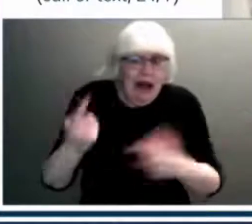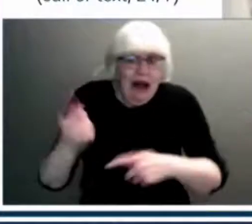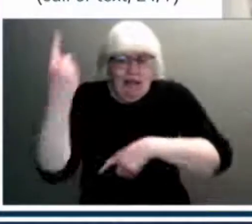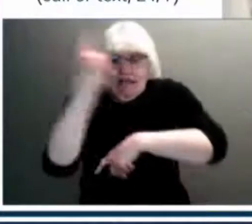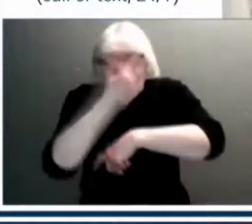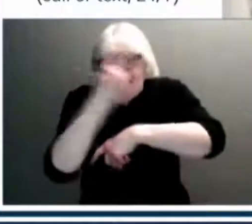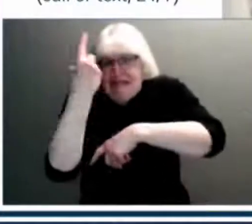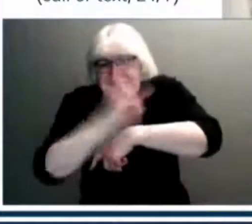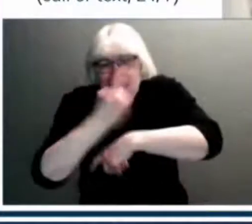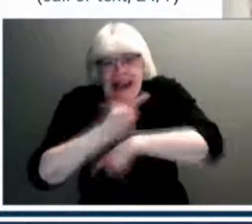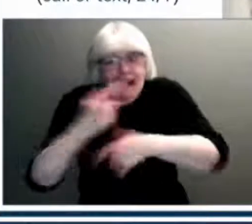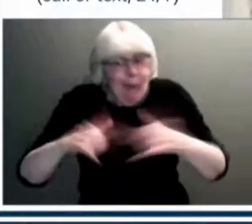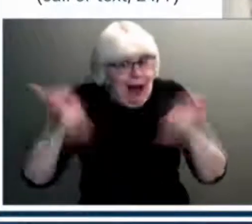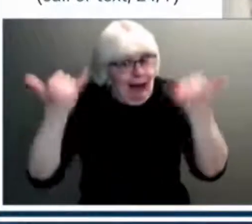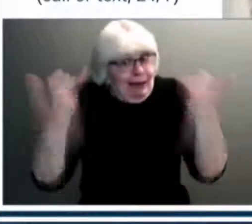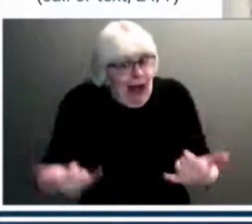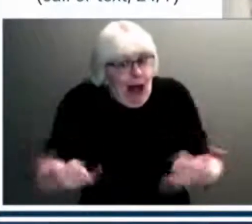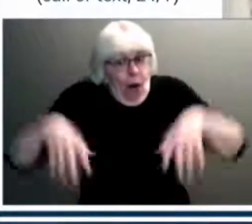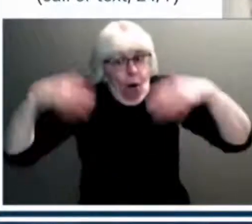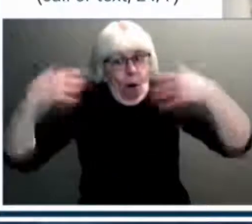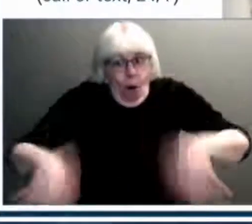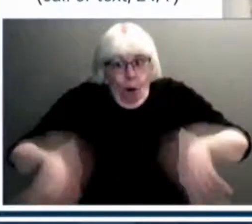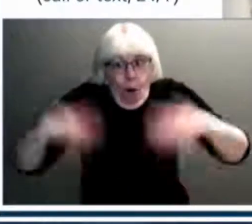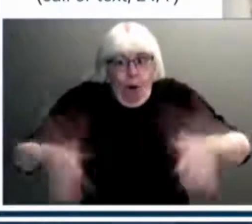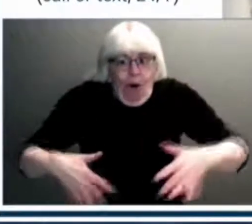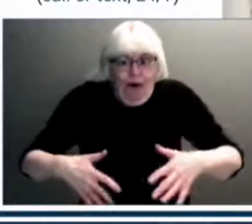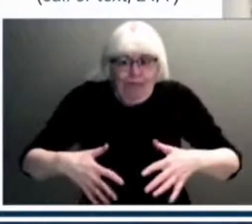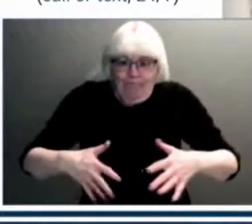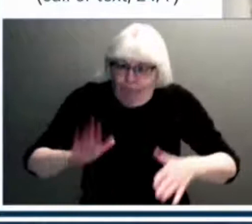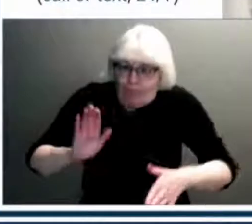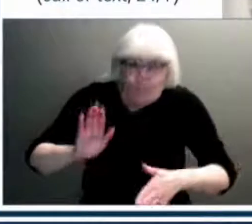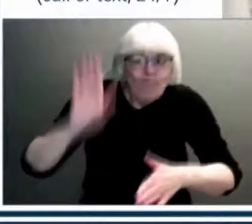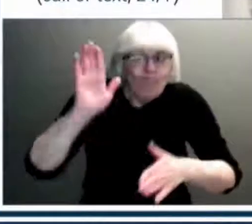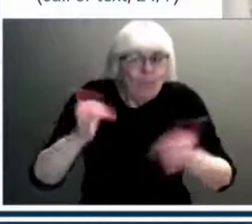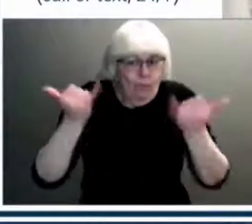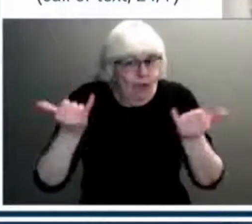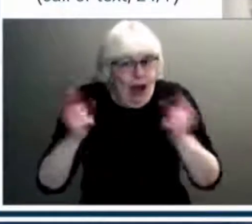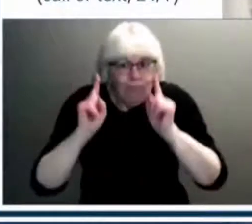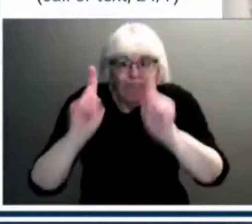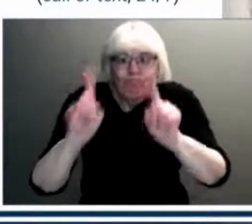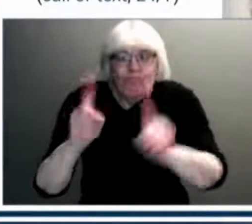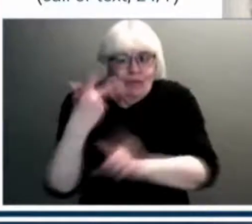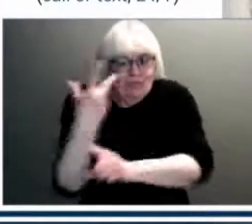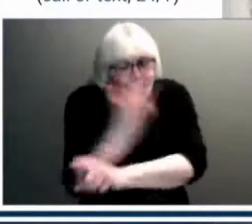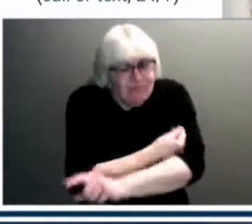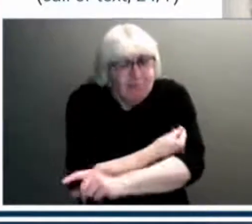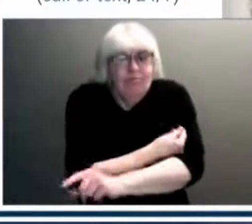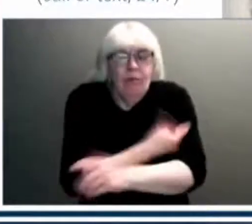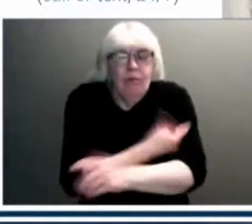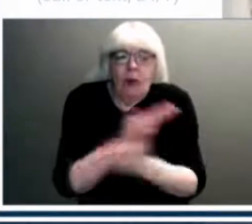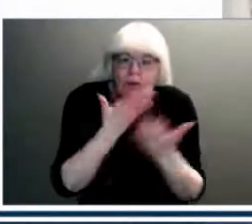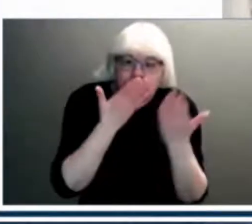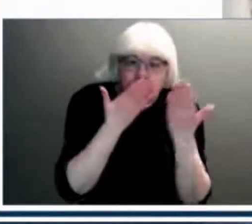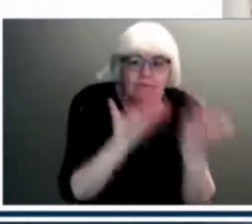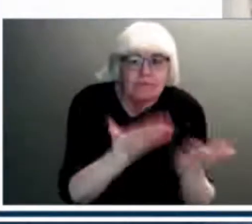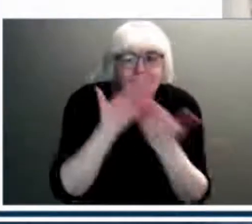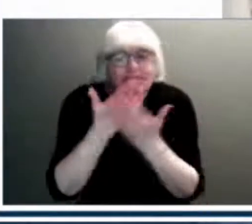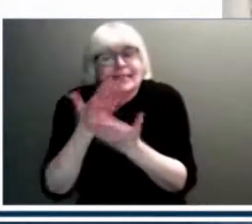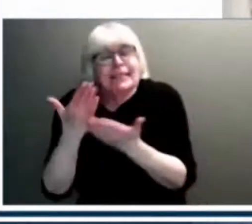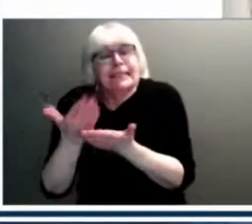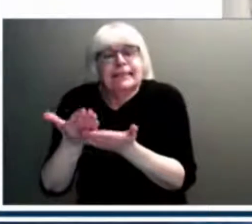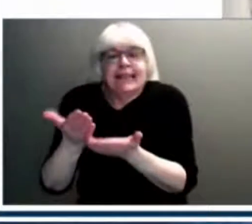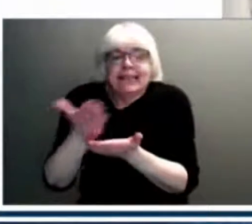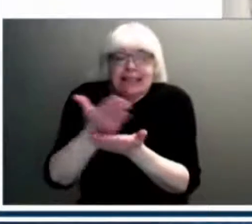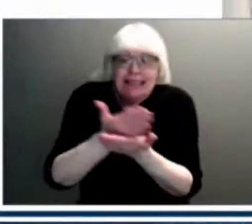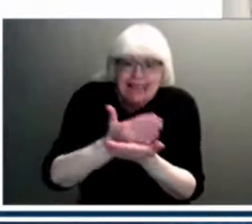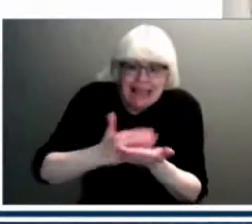who have stepped up to help us immunize. I thank you. I know there's still some who put their name forward and still anxious to get to work